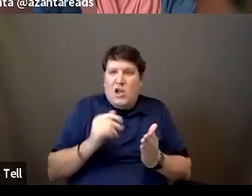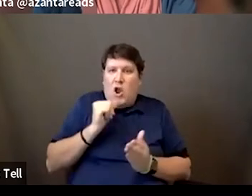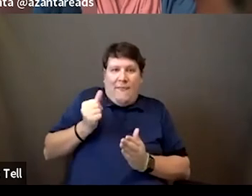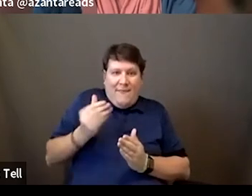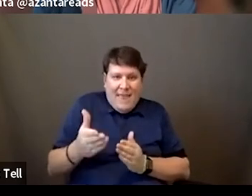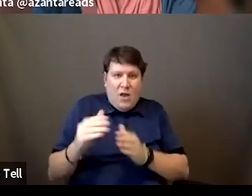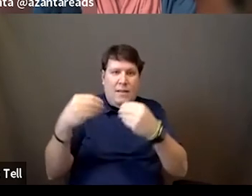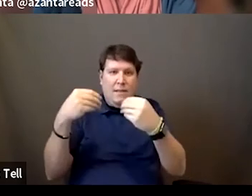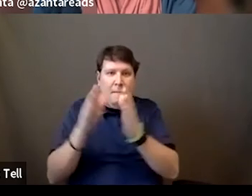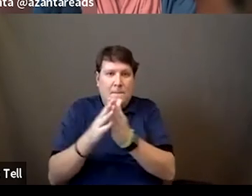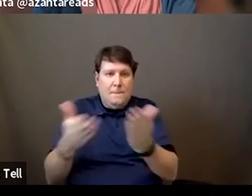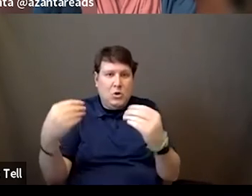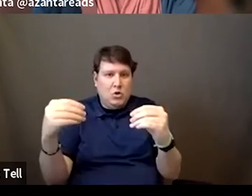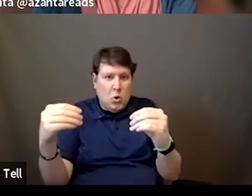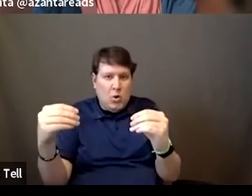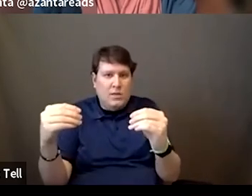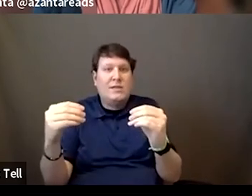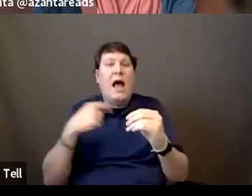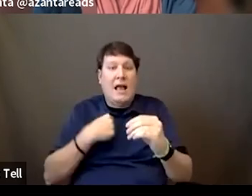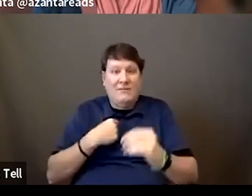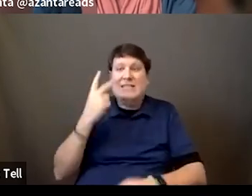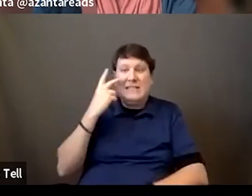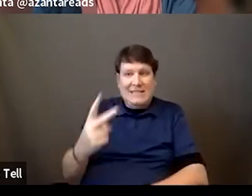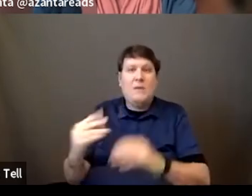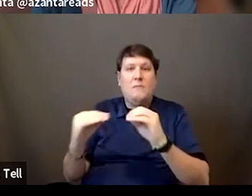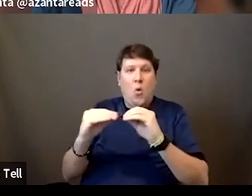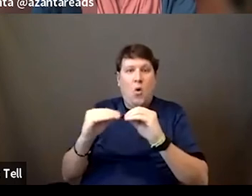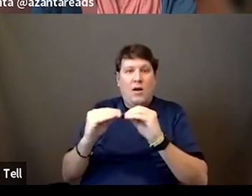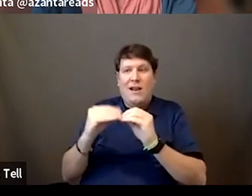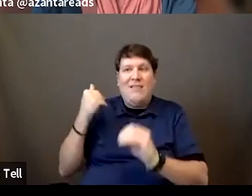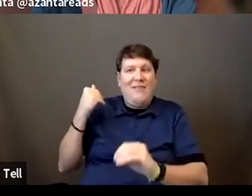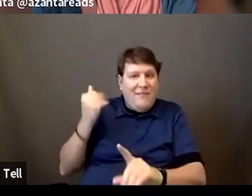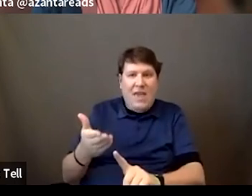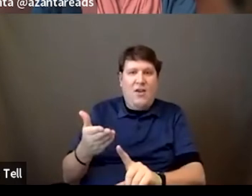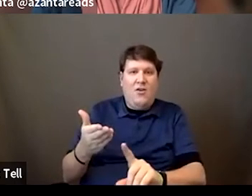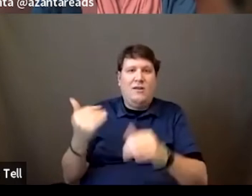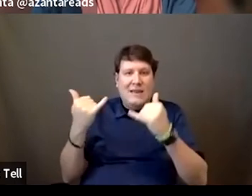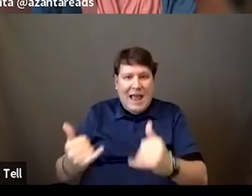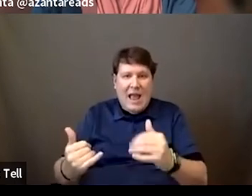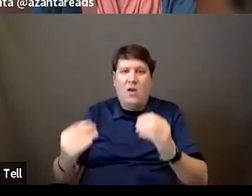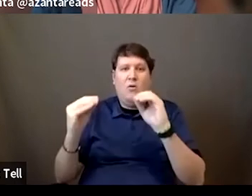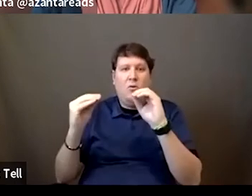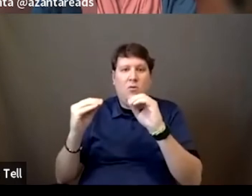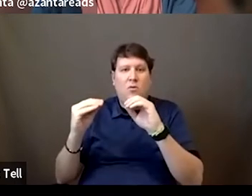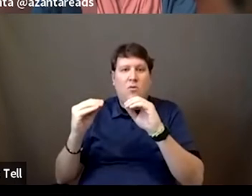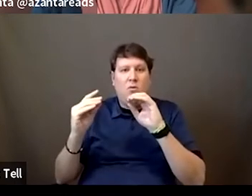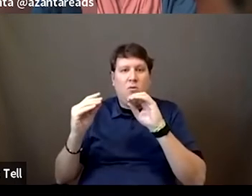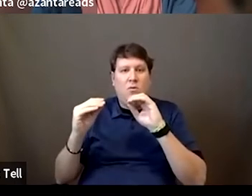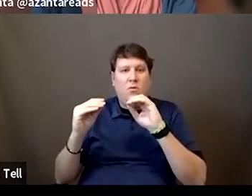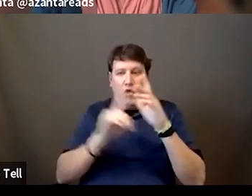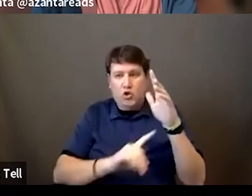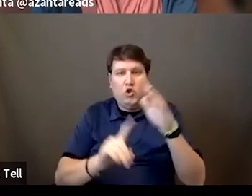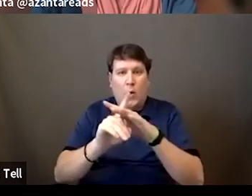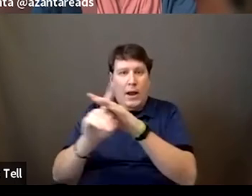making a presence. Oh, wow. Okay. Books that you don't are typically just online. You buy them from either Amazon, from the author's